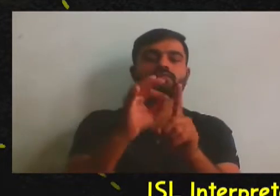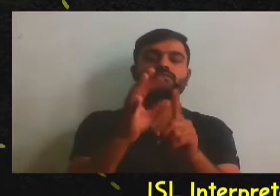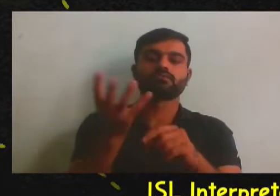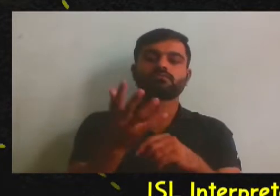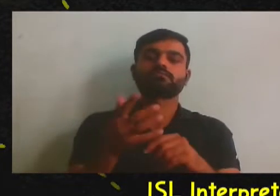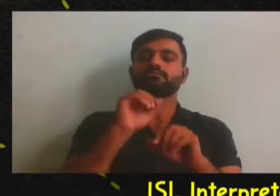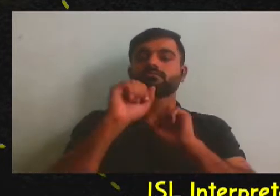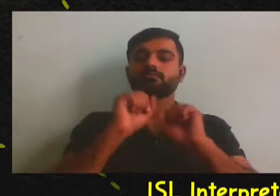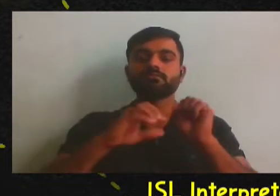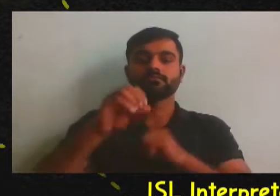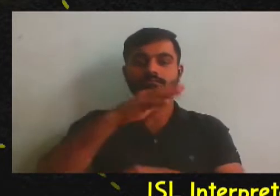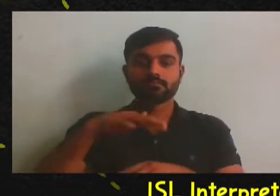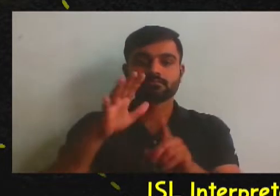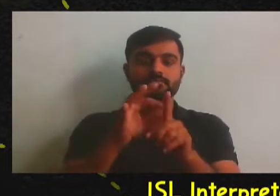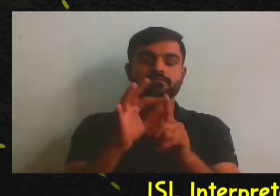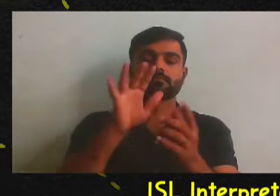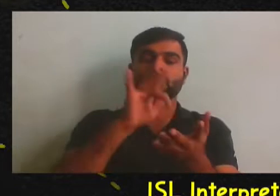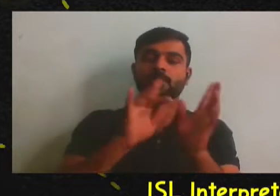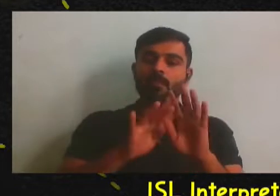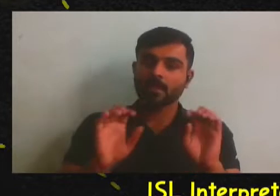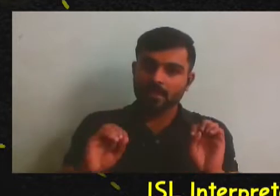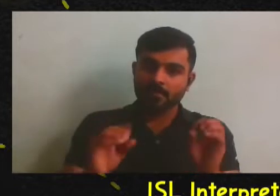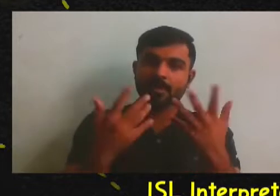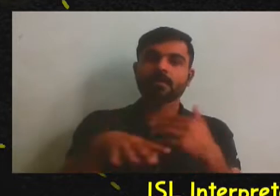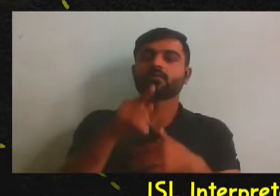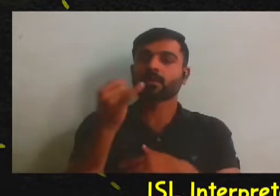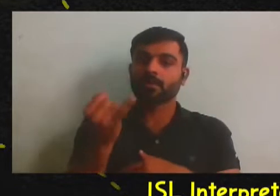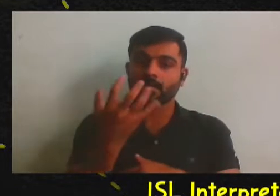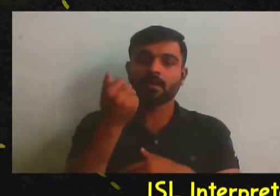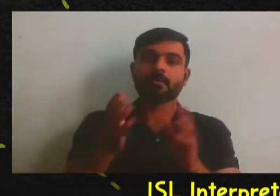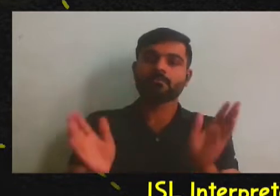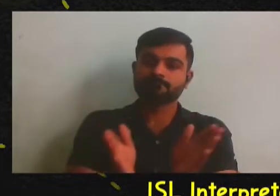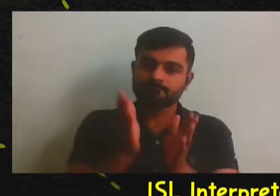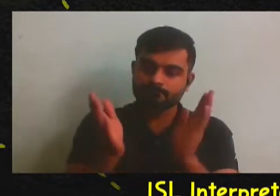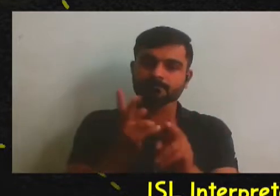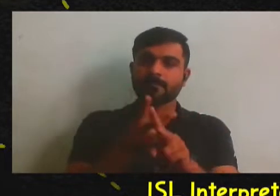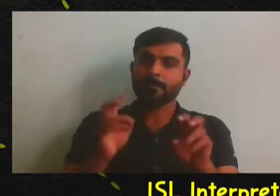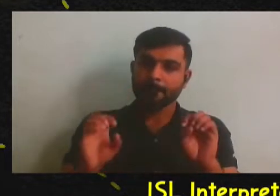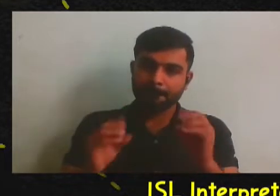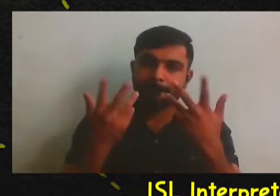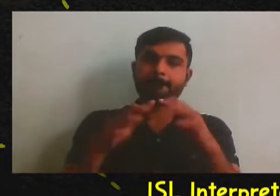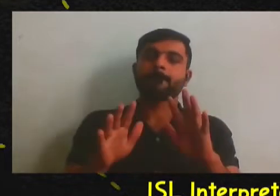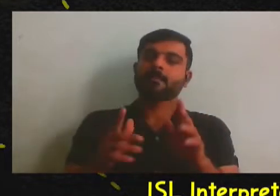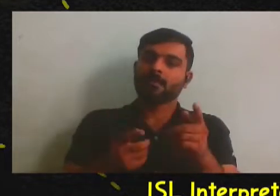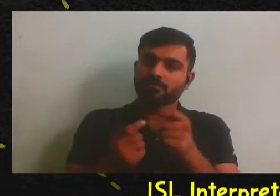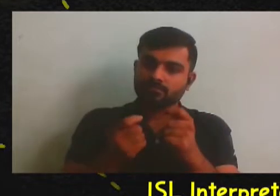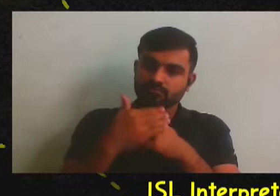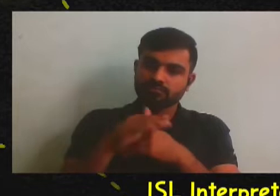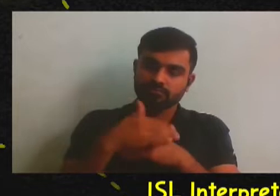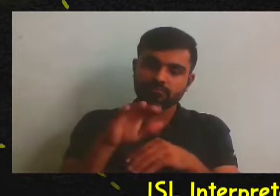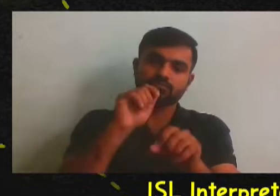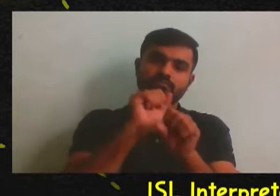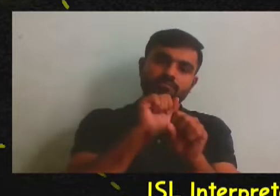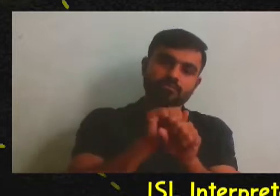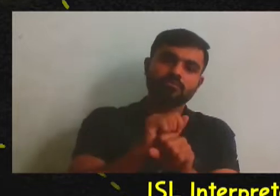does your organization do? Where did it begin? Where did you find the motivation to start and continue doing this work?